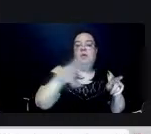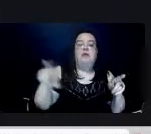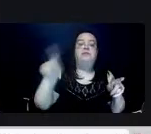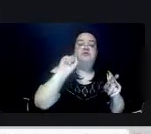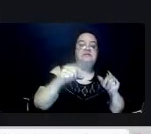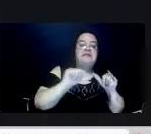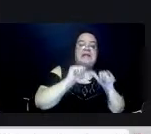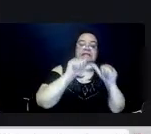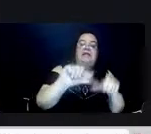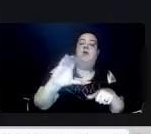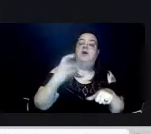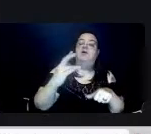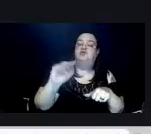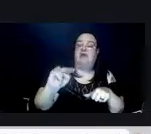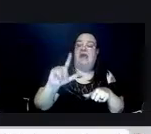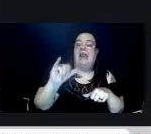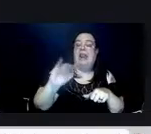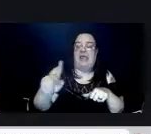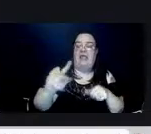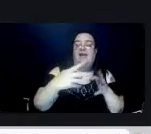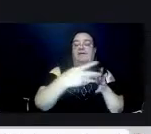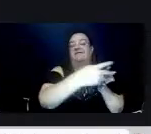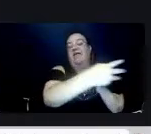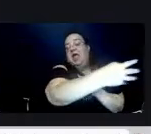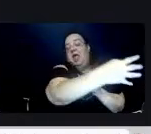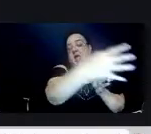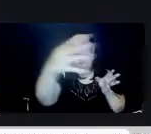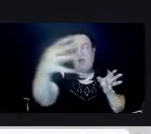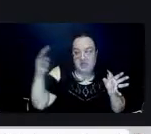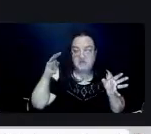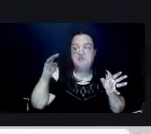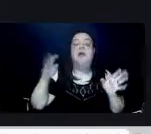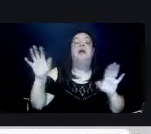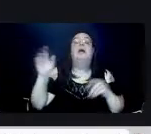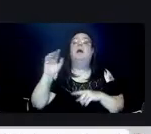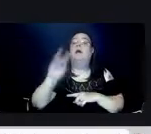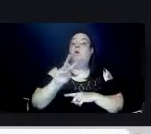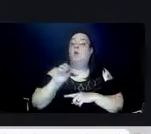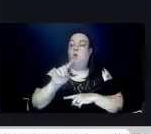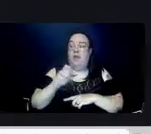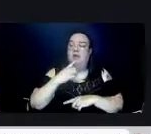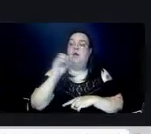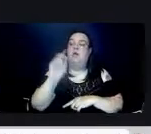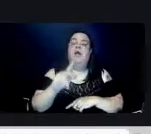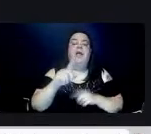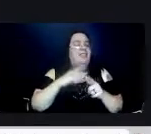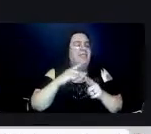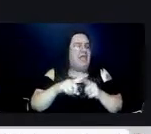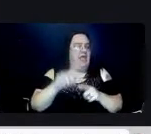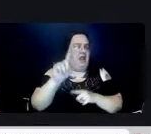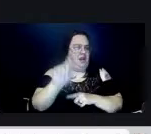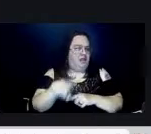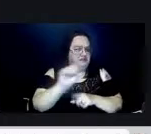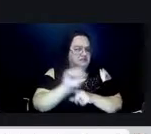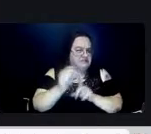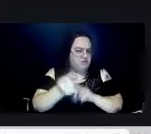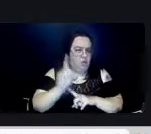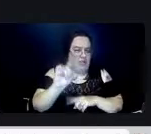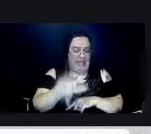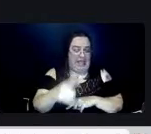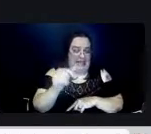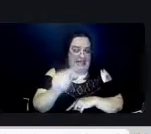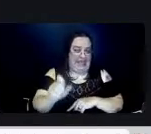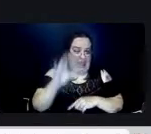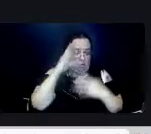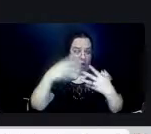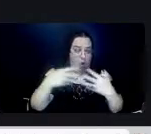it. Gate. And then is there a situation where this gate will be open 24 hours, or is